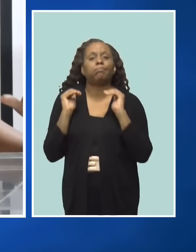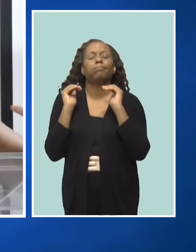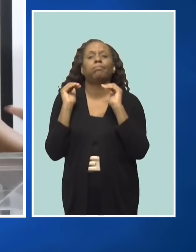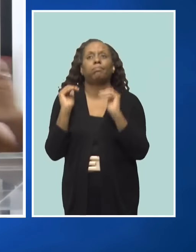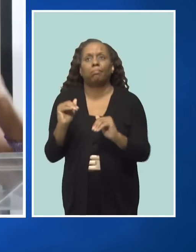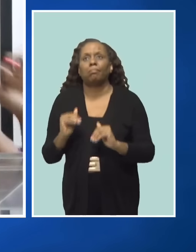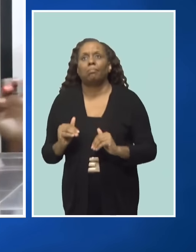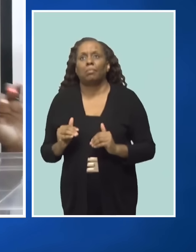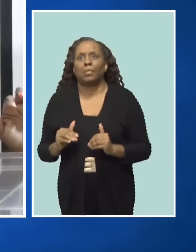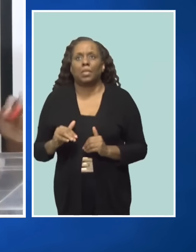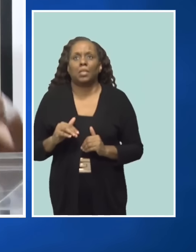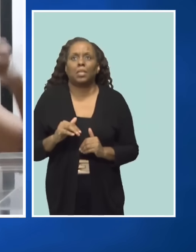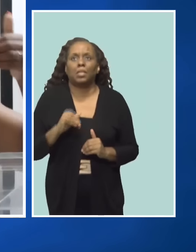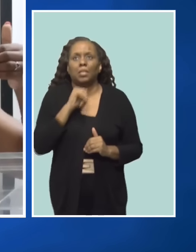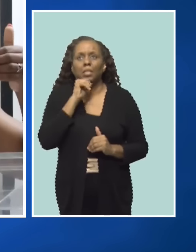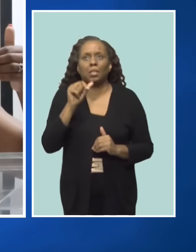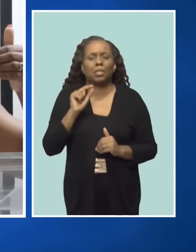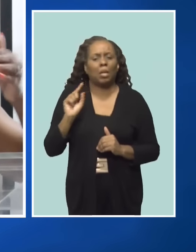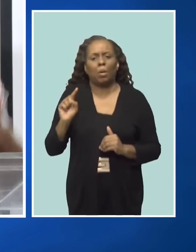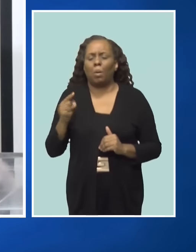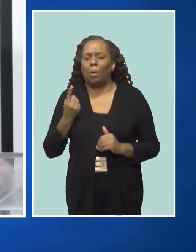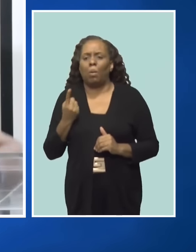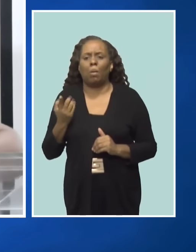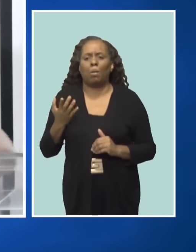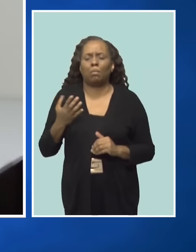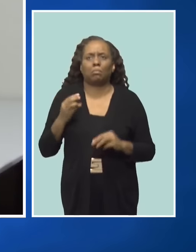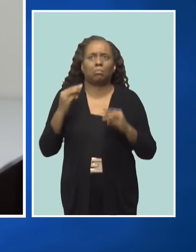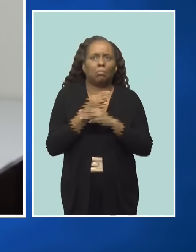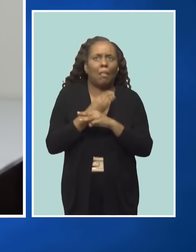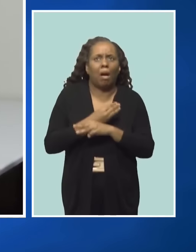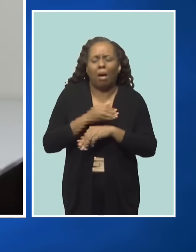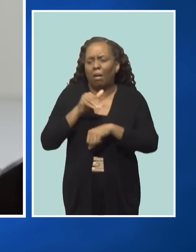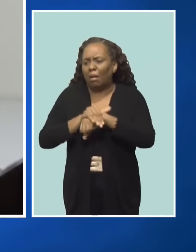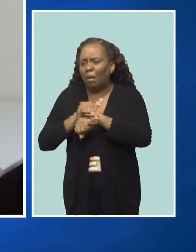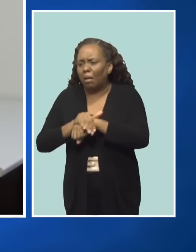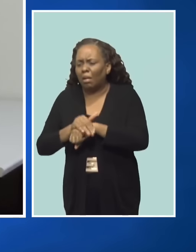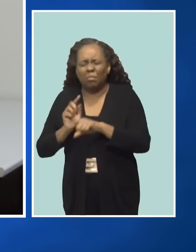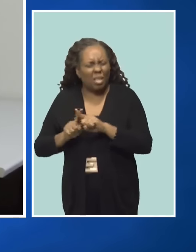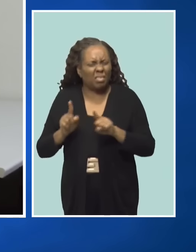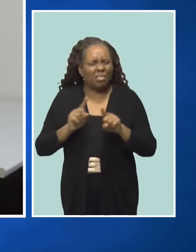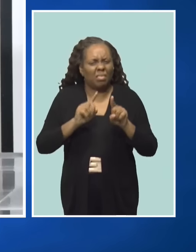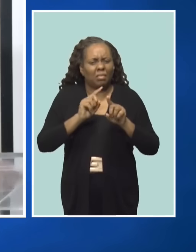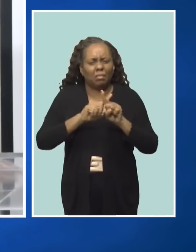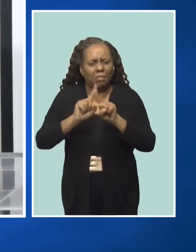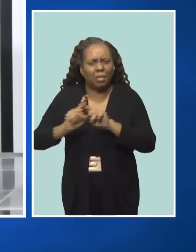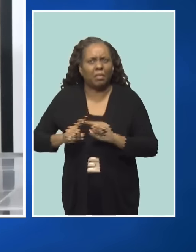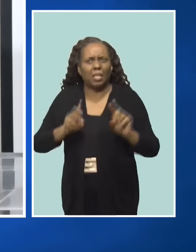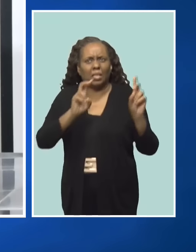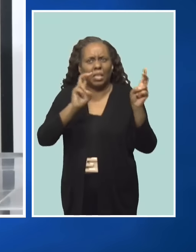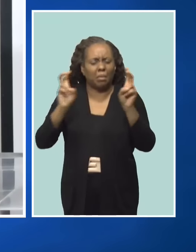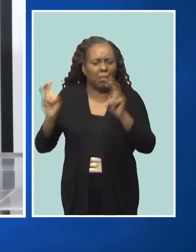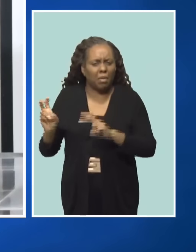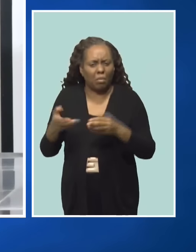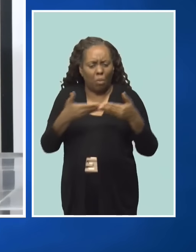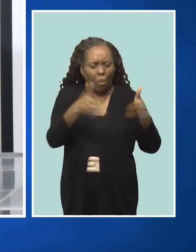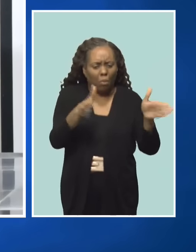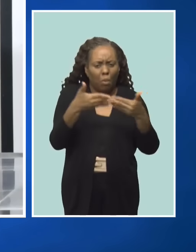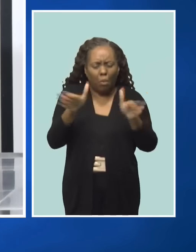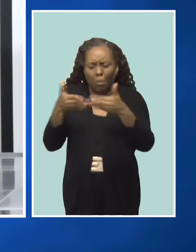ways. So this is not about academia, but in practical ways, again, so that you can make pathways and new pathways that are opening up.